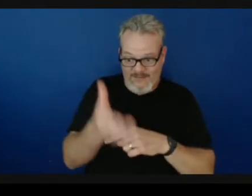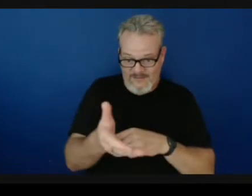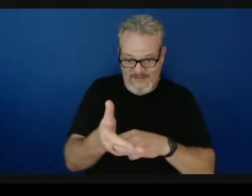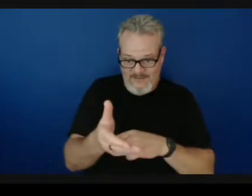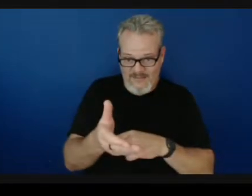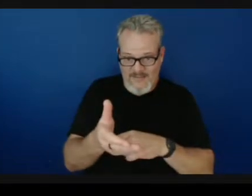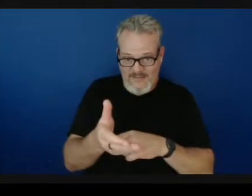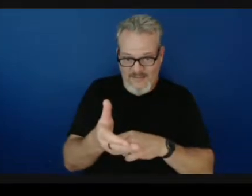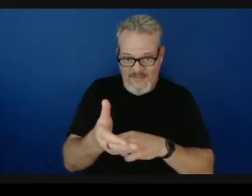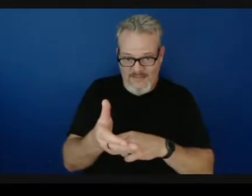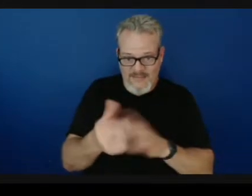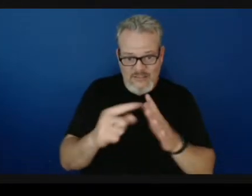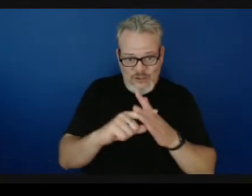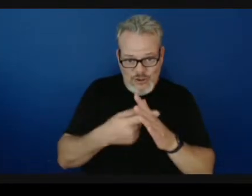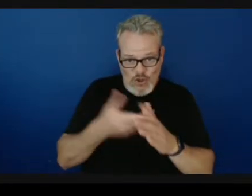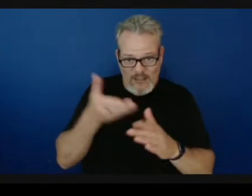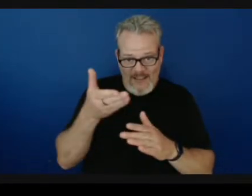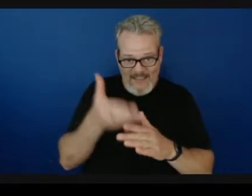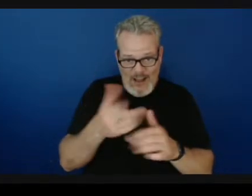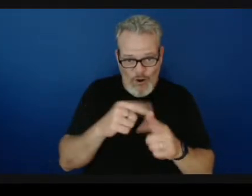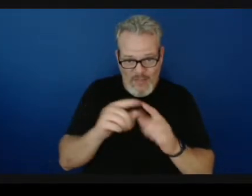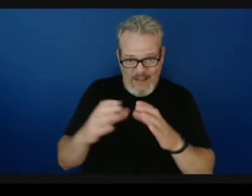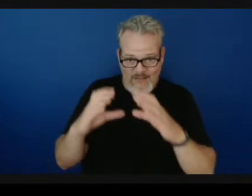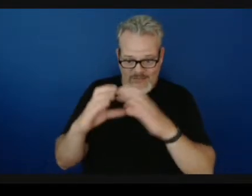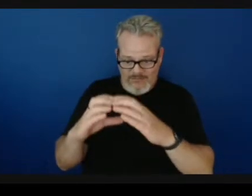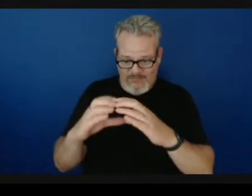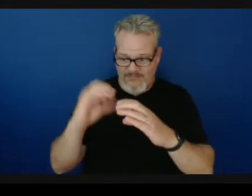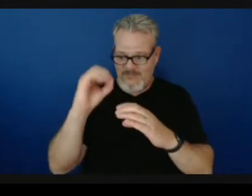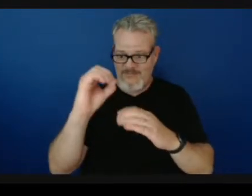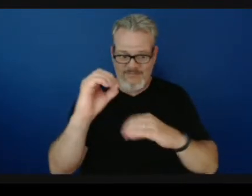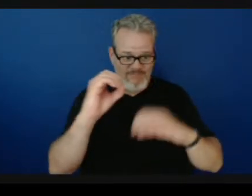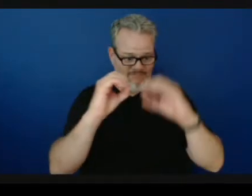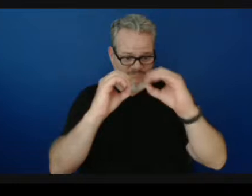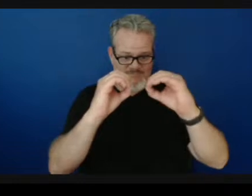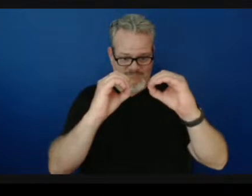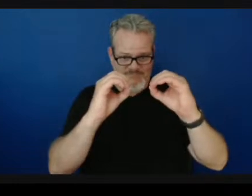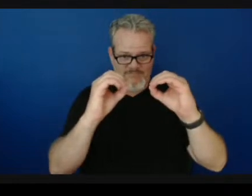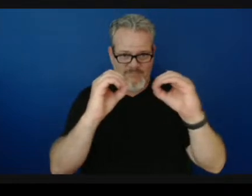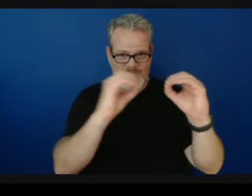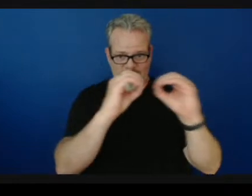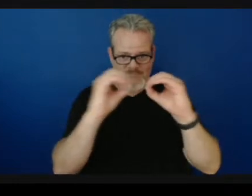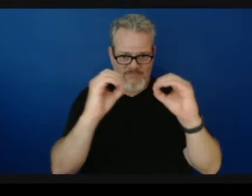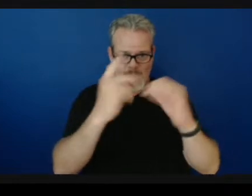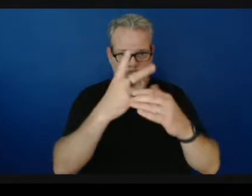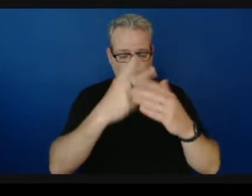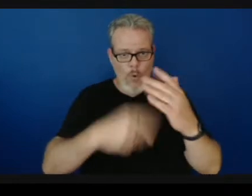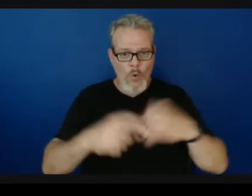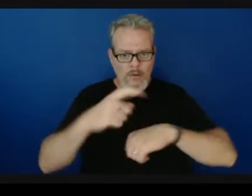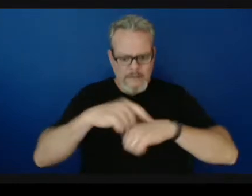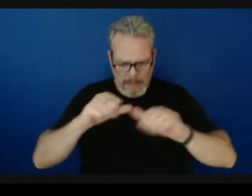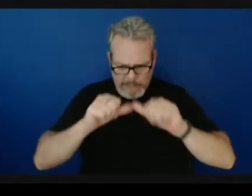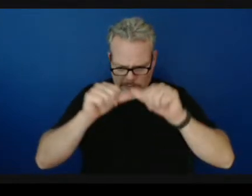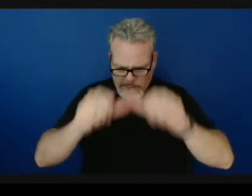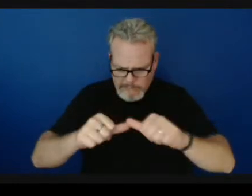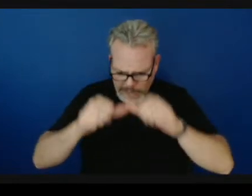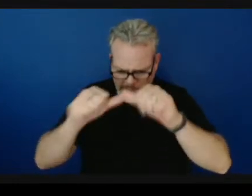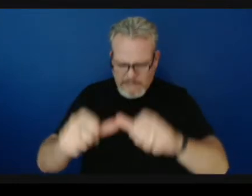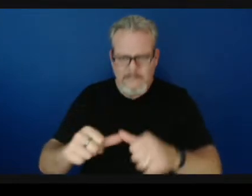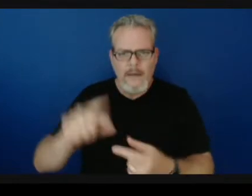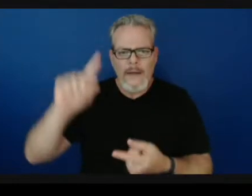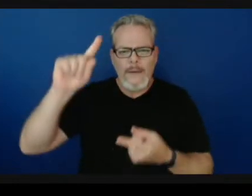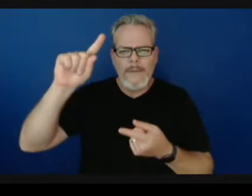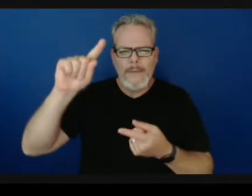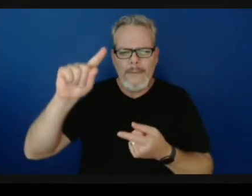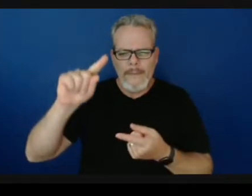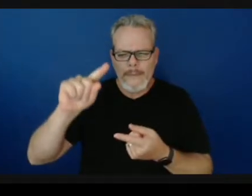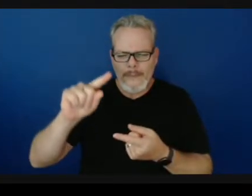Began here with earthquakes also occurring in the South Caldera. And as time went on, we got fewer earthquakes here and more